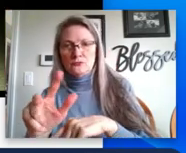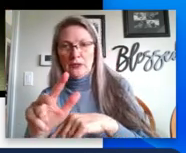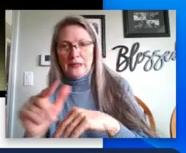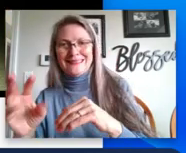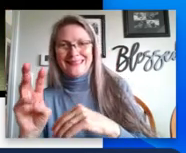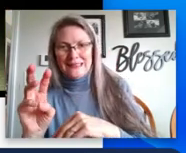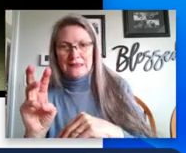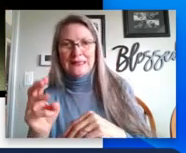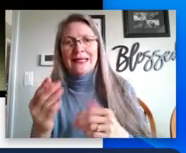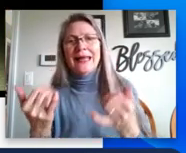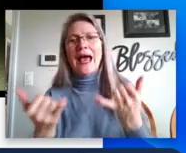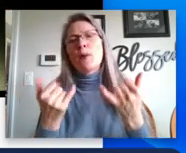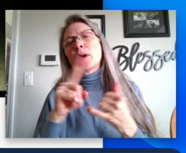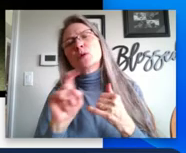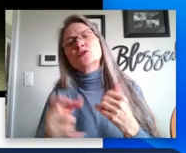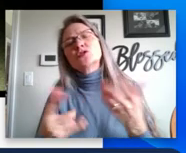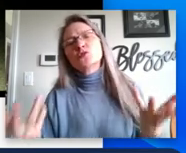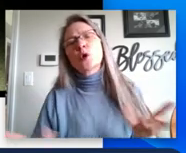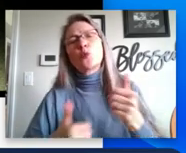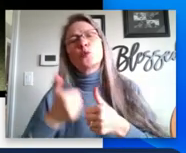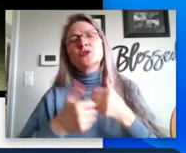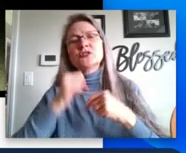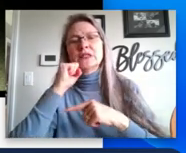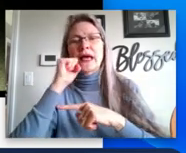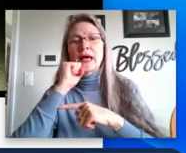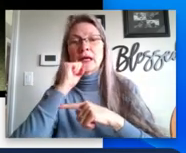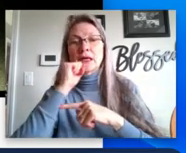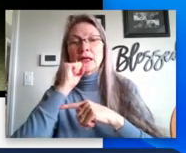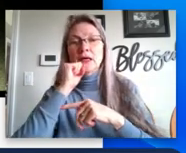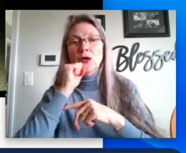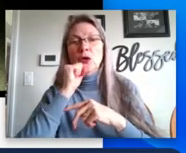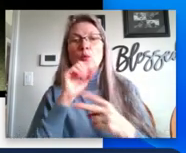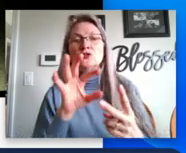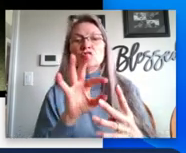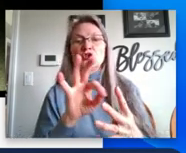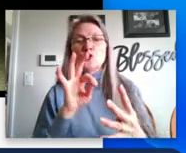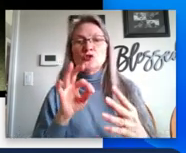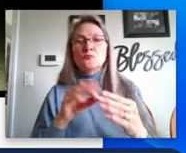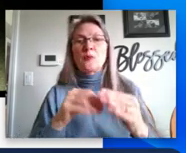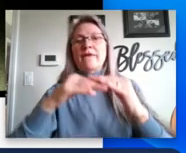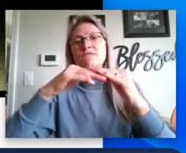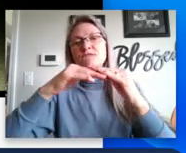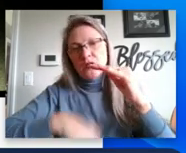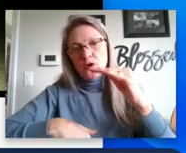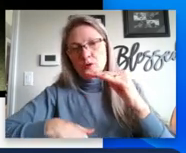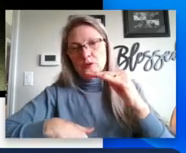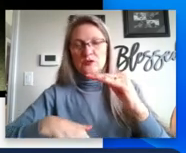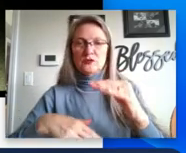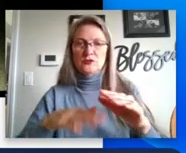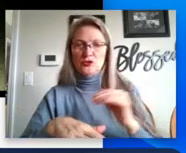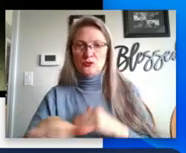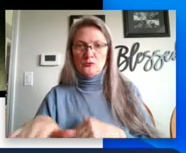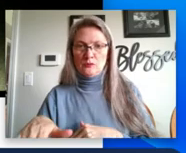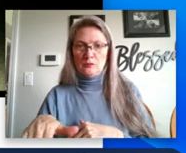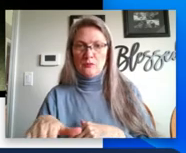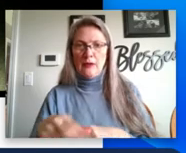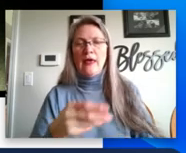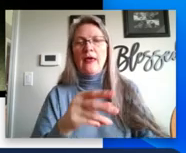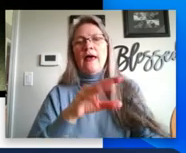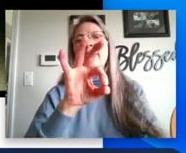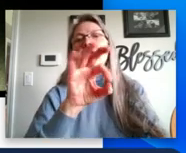Now I'm going to look at my questions. Which snack was chosen by the fewest children? Fewest meaning which one had